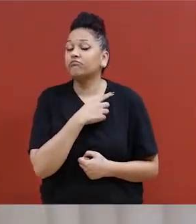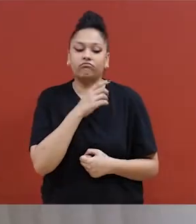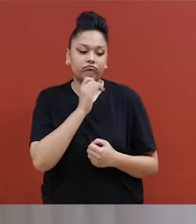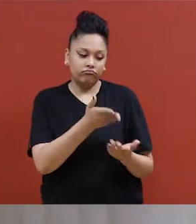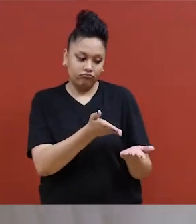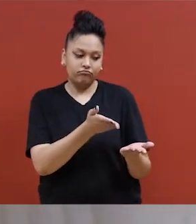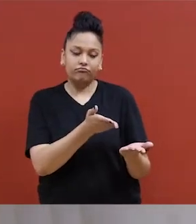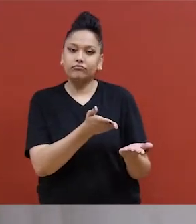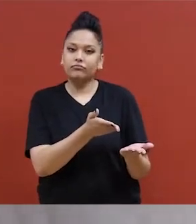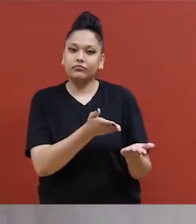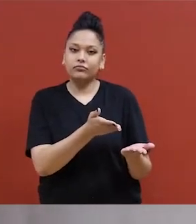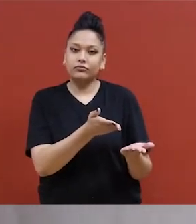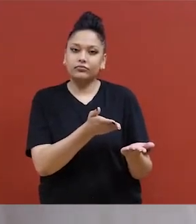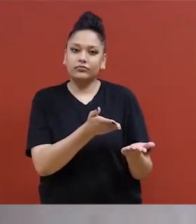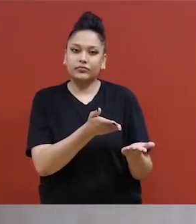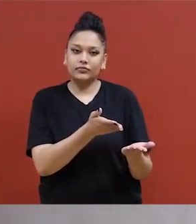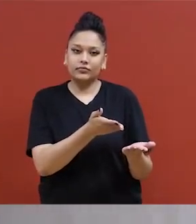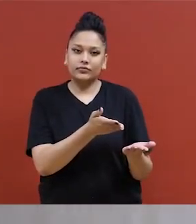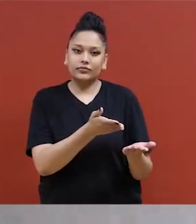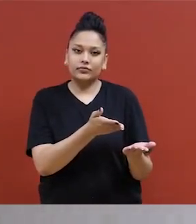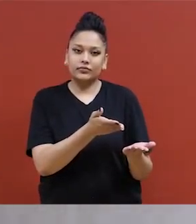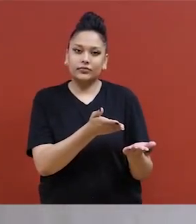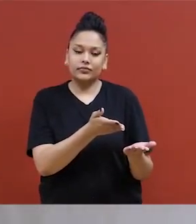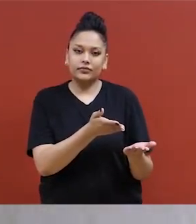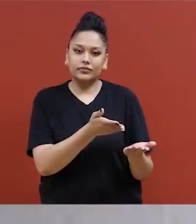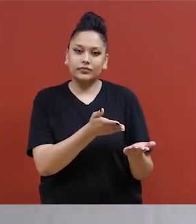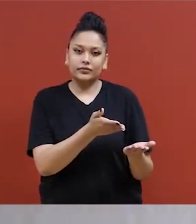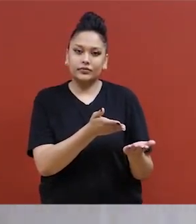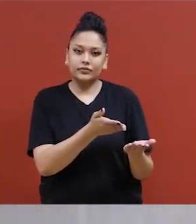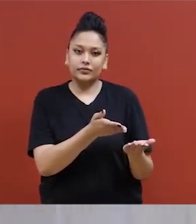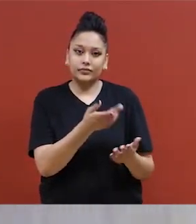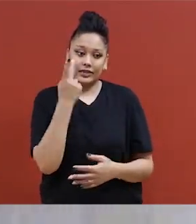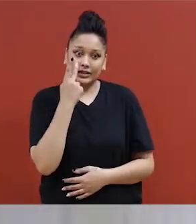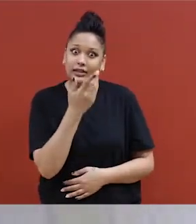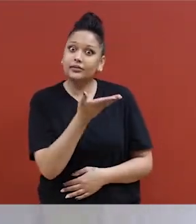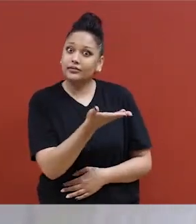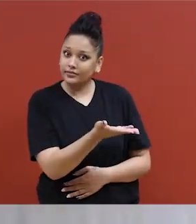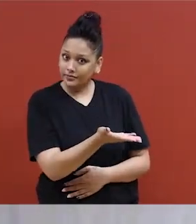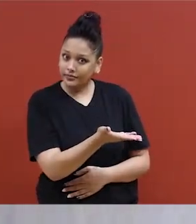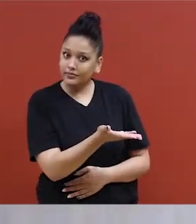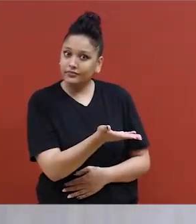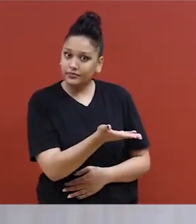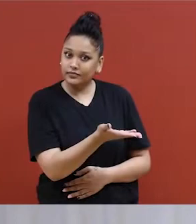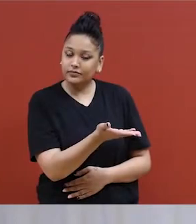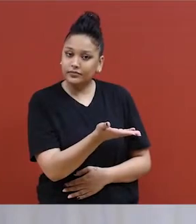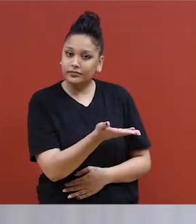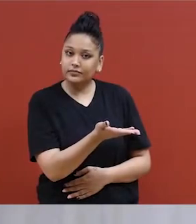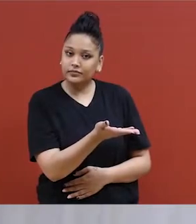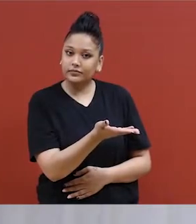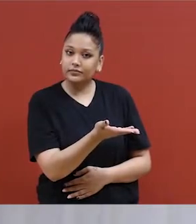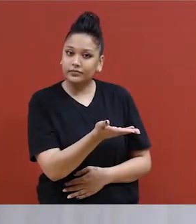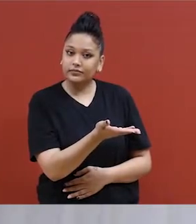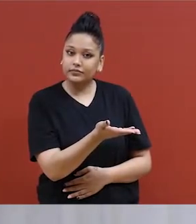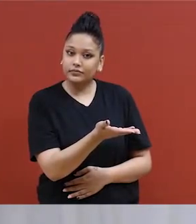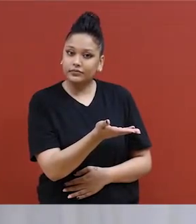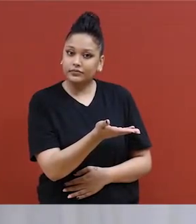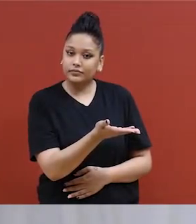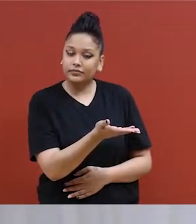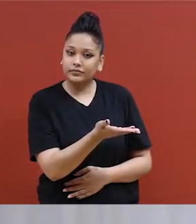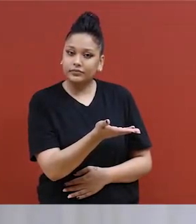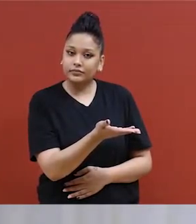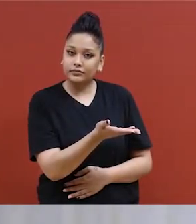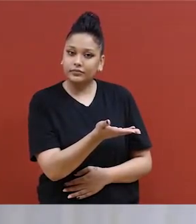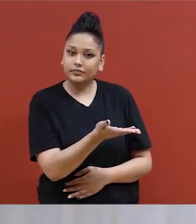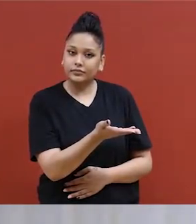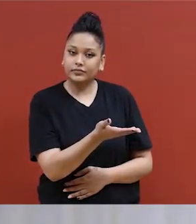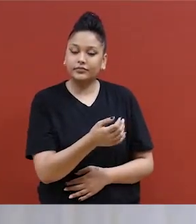again. I'm coming directly up beside my ear over my temple, and then I'm going to come